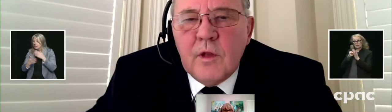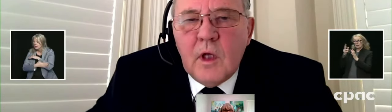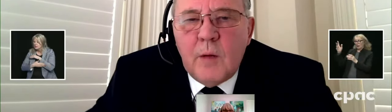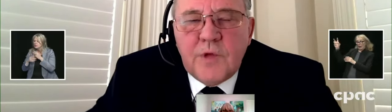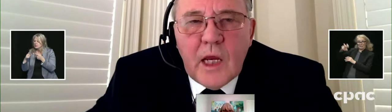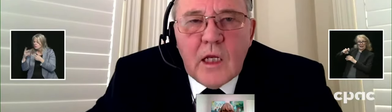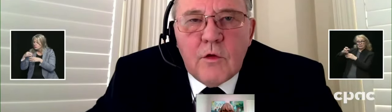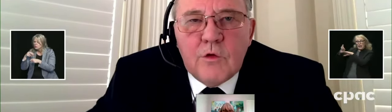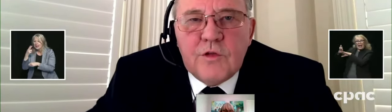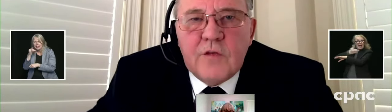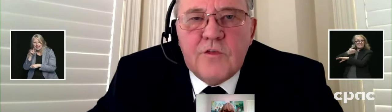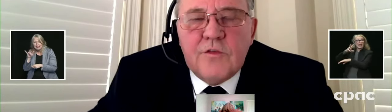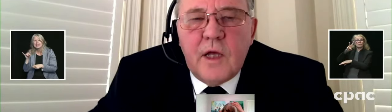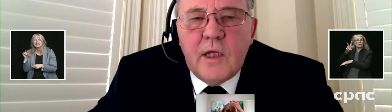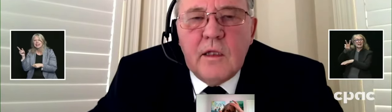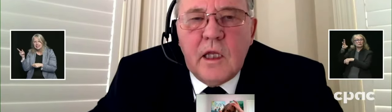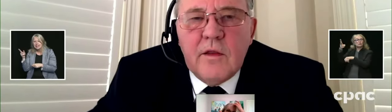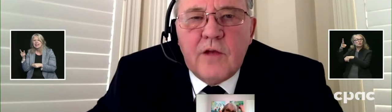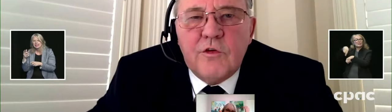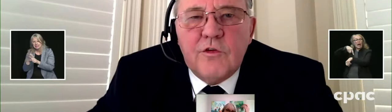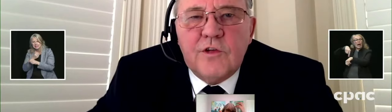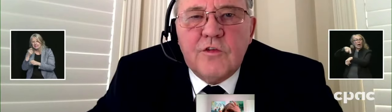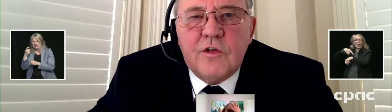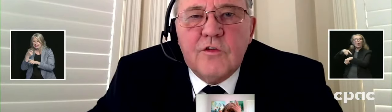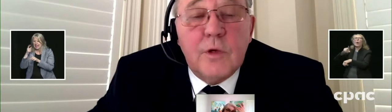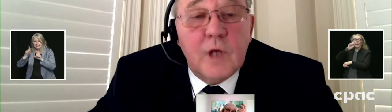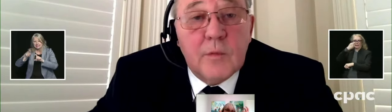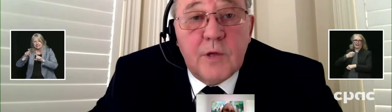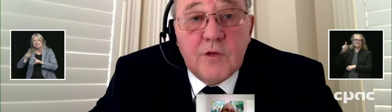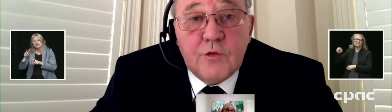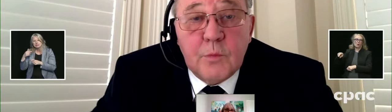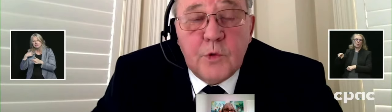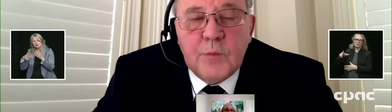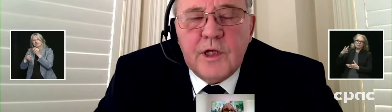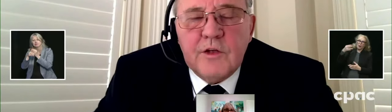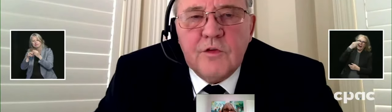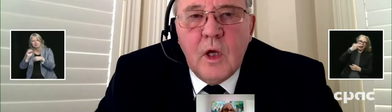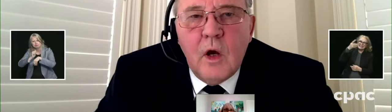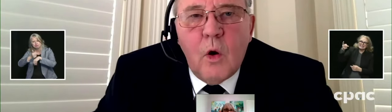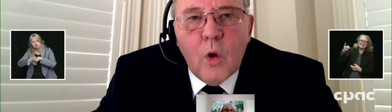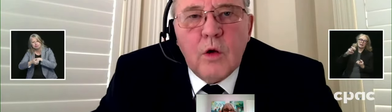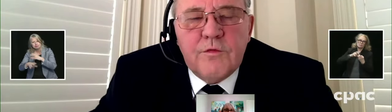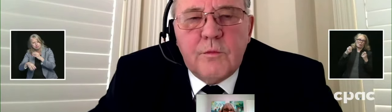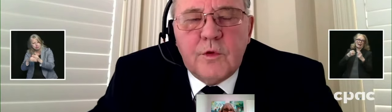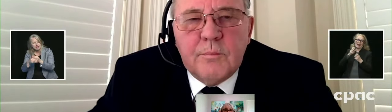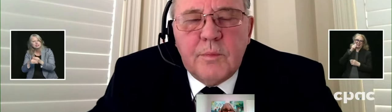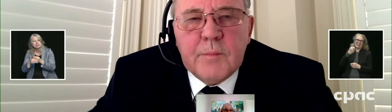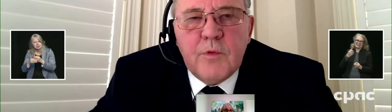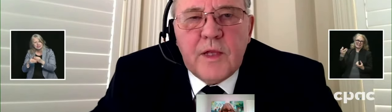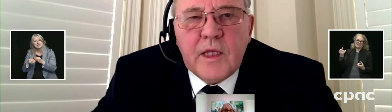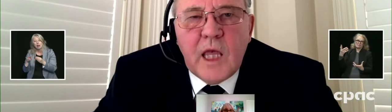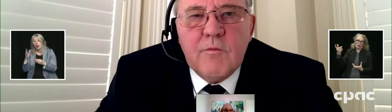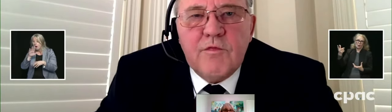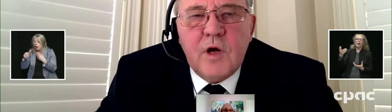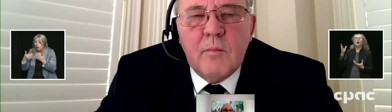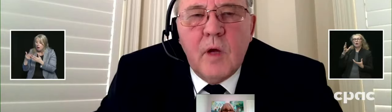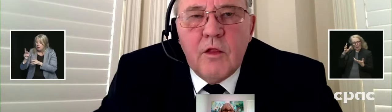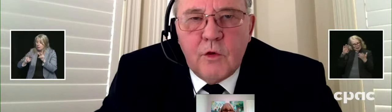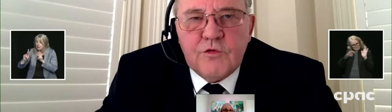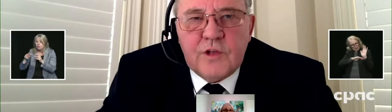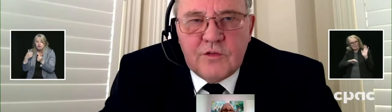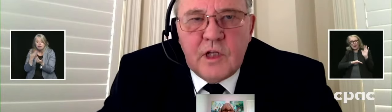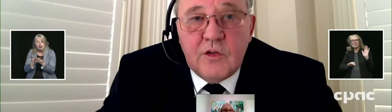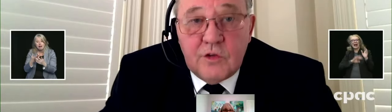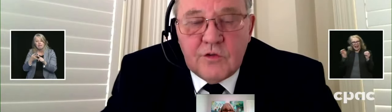with obtaining those tests in that jurisdiction. And so a number of measures were put in place. All of the people that came from